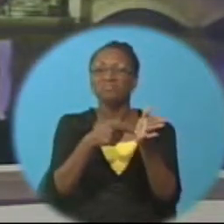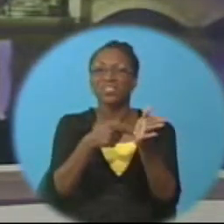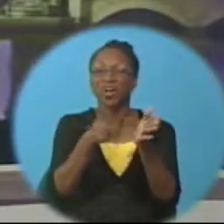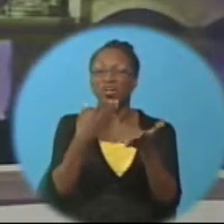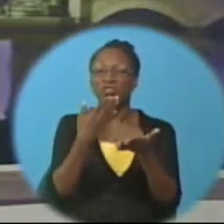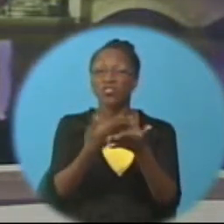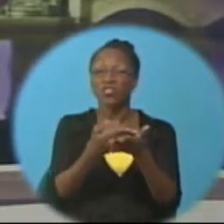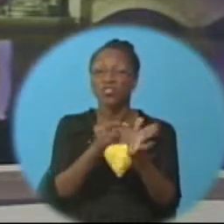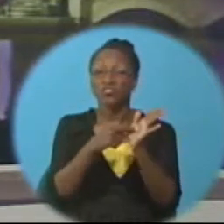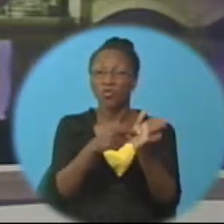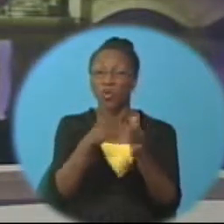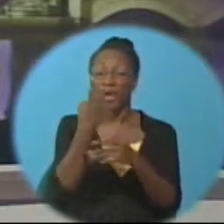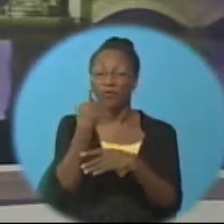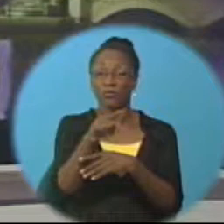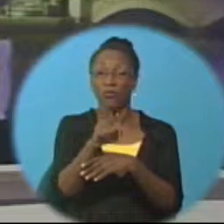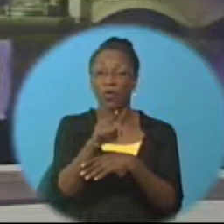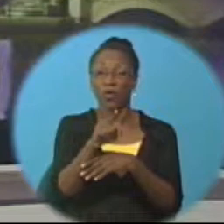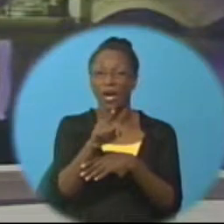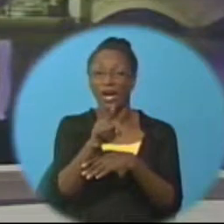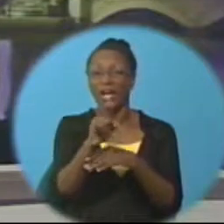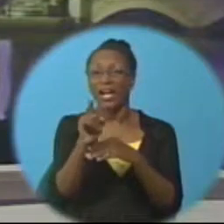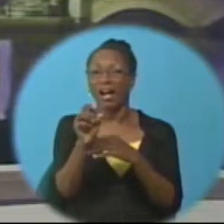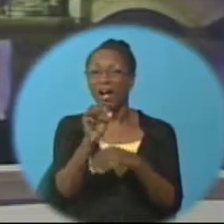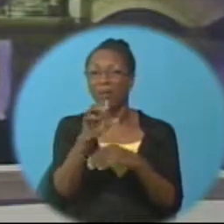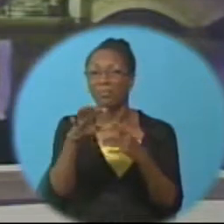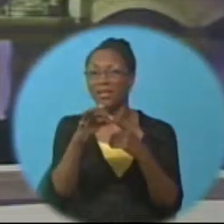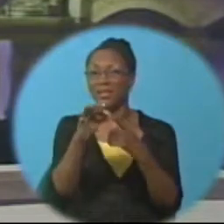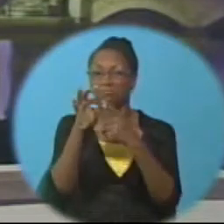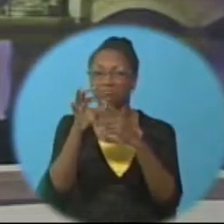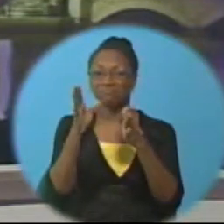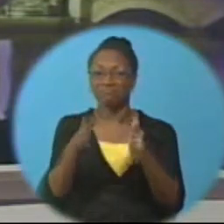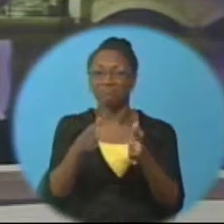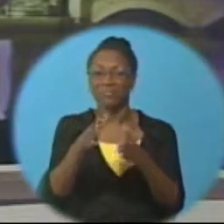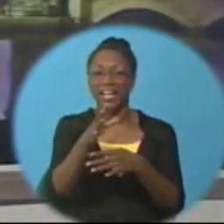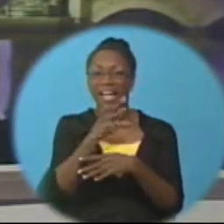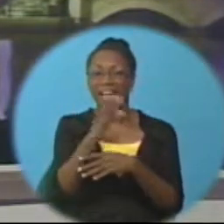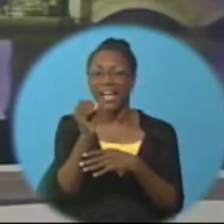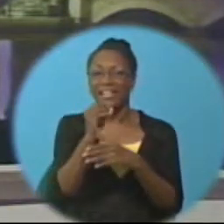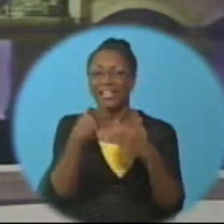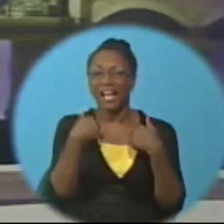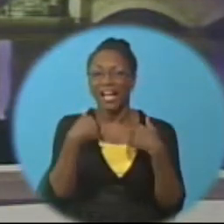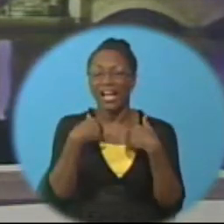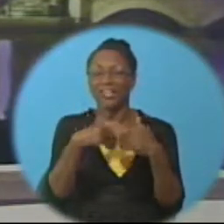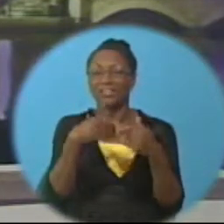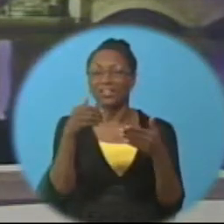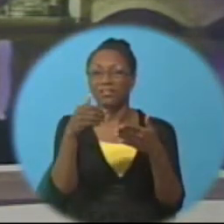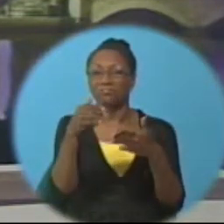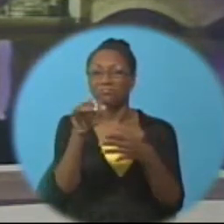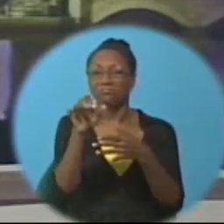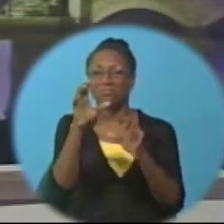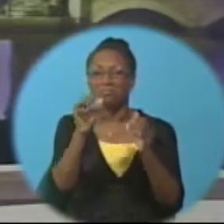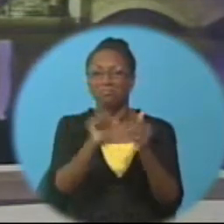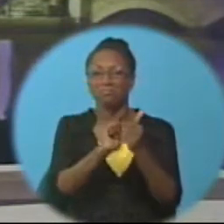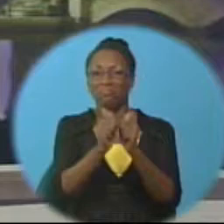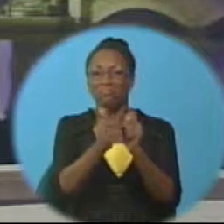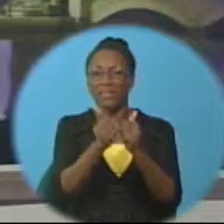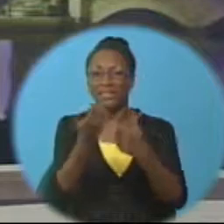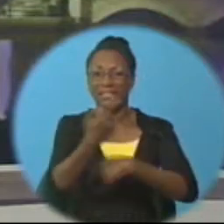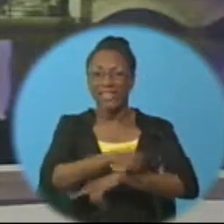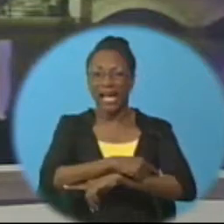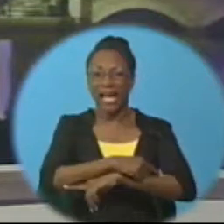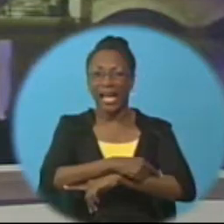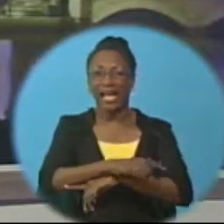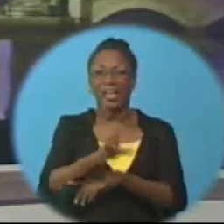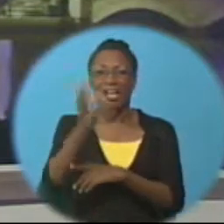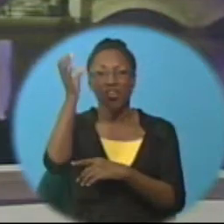half-century as the West Indies tour match against a New Zealand 11 ended in a draw today in Lincoln. With regular opener Chris Gayle